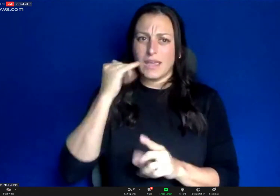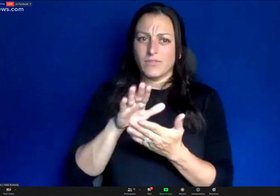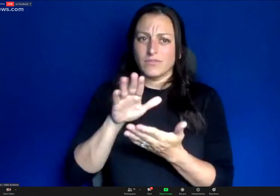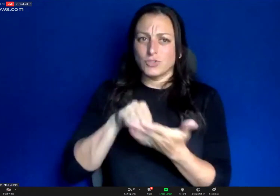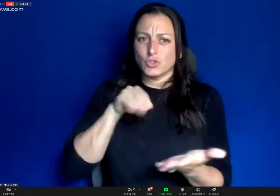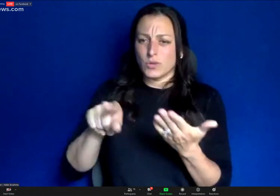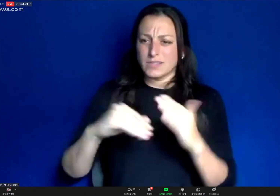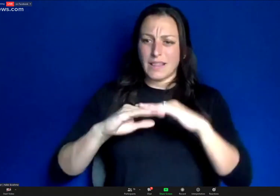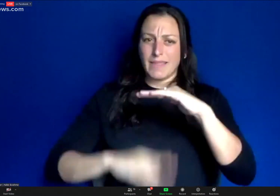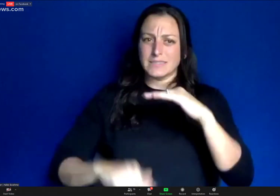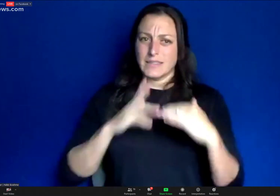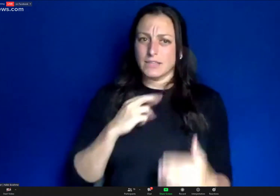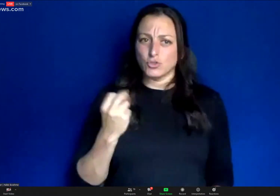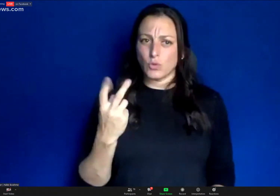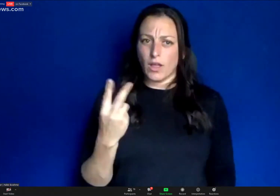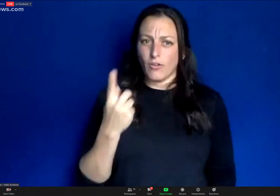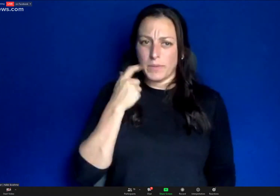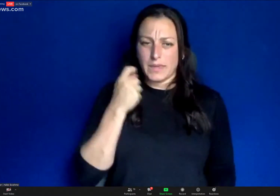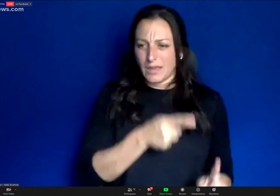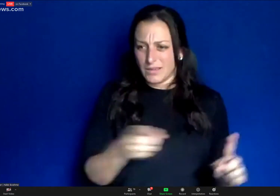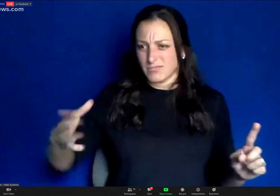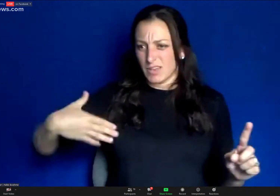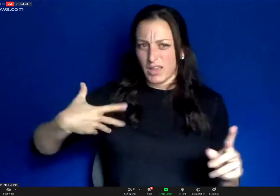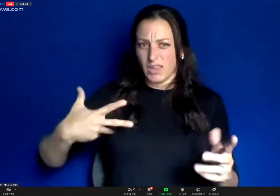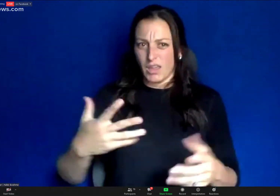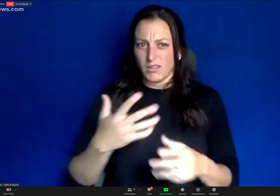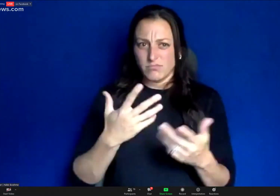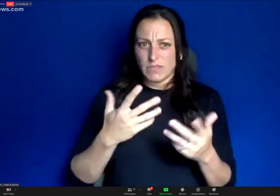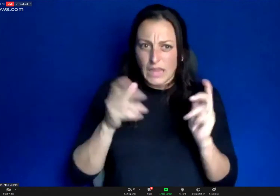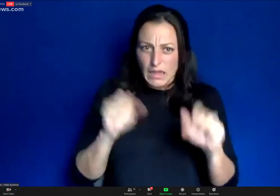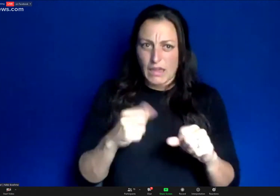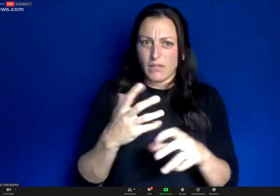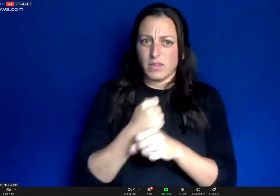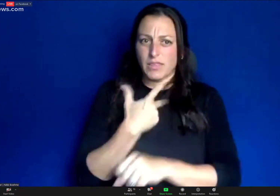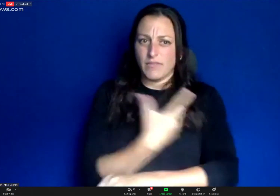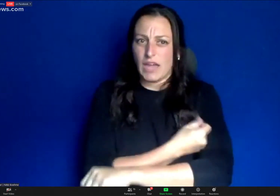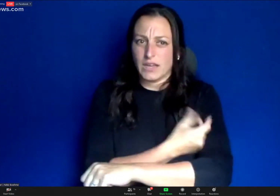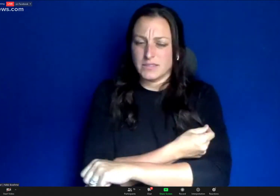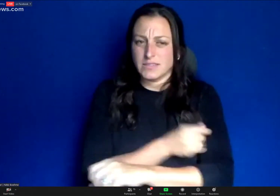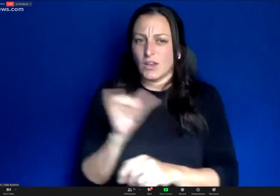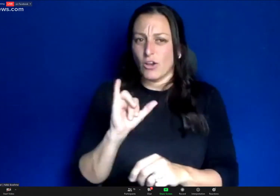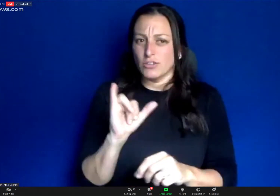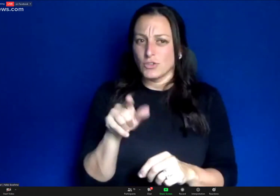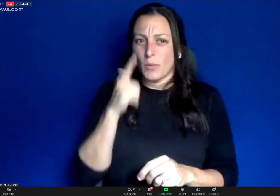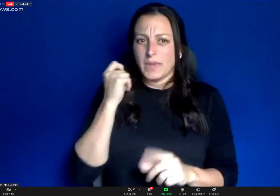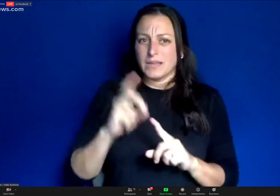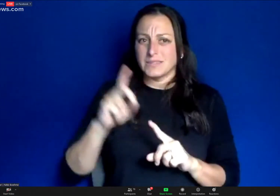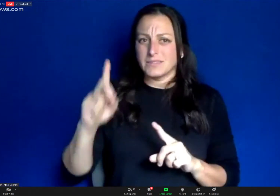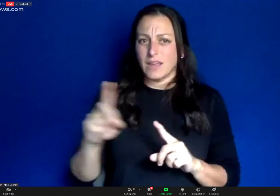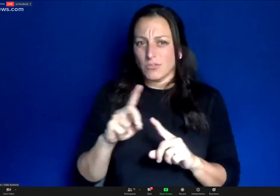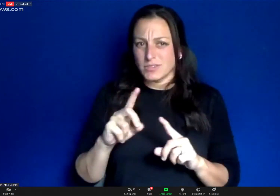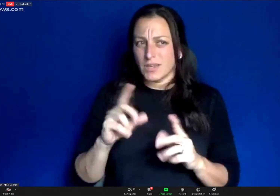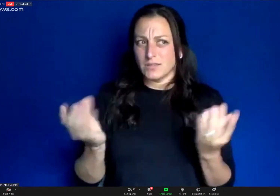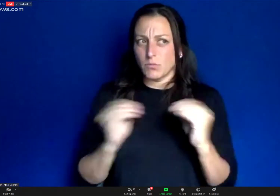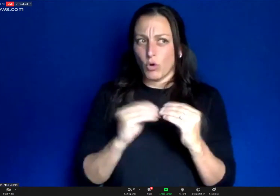yet been eligible to receive the vaccine and with a more transmissible variant